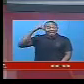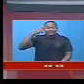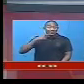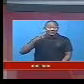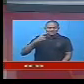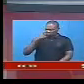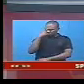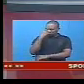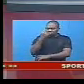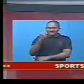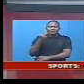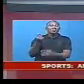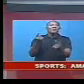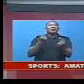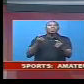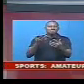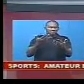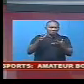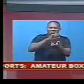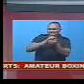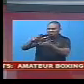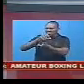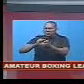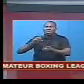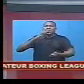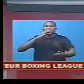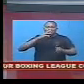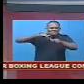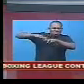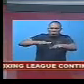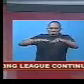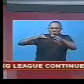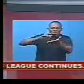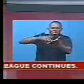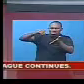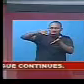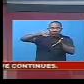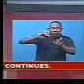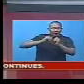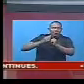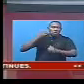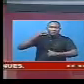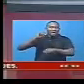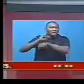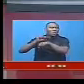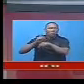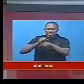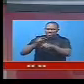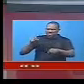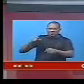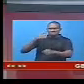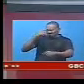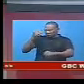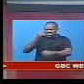The government says it is determined to stop the destruction of water bodies by illegal miners and chainsaw operators. The